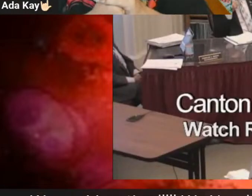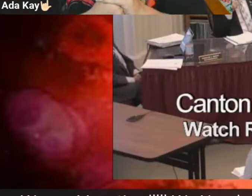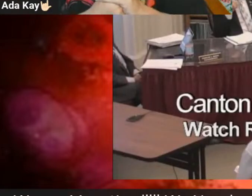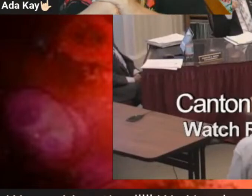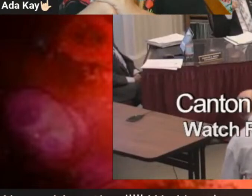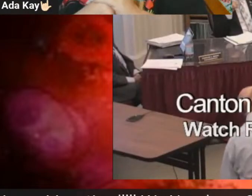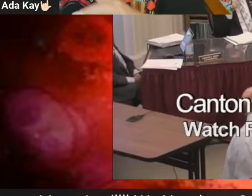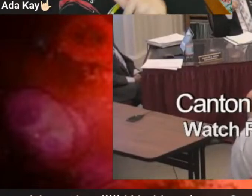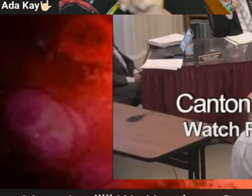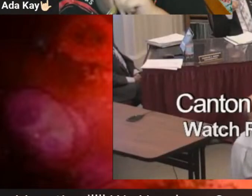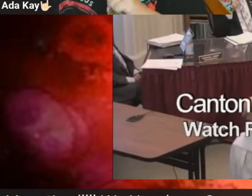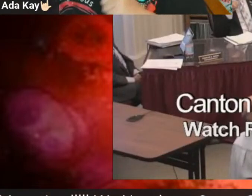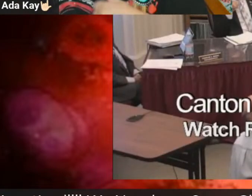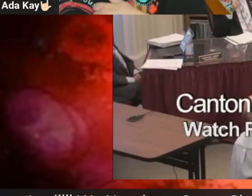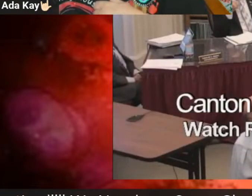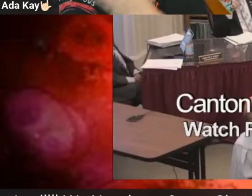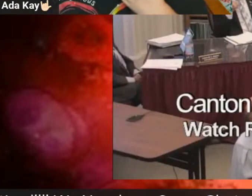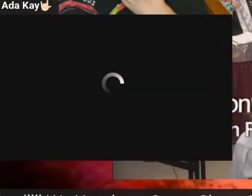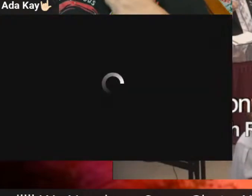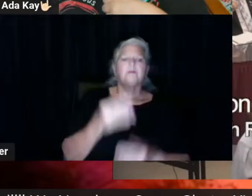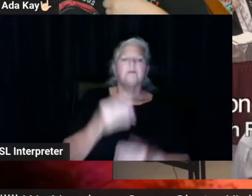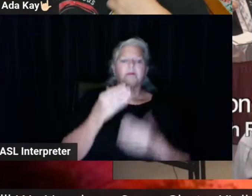Thank you, Ms. O'Neill.